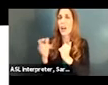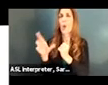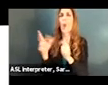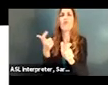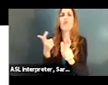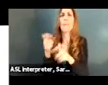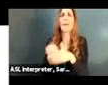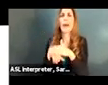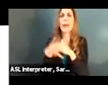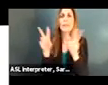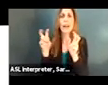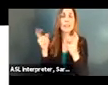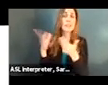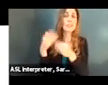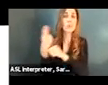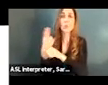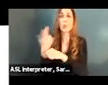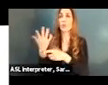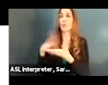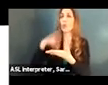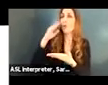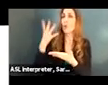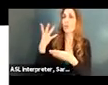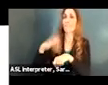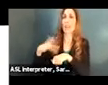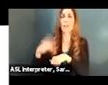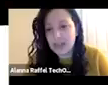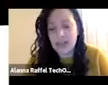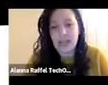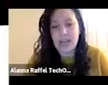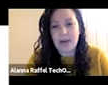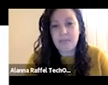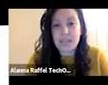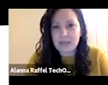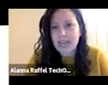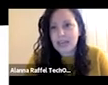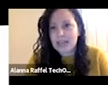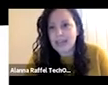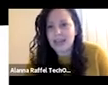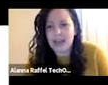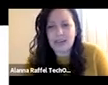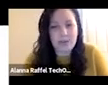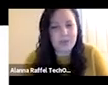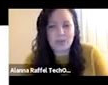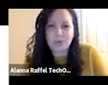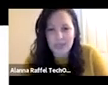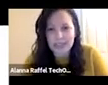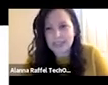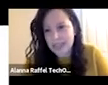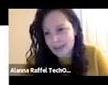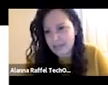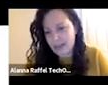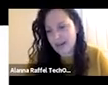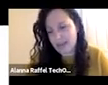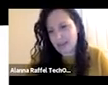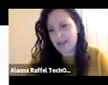So something really easy to learn, readily available, affordable, something from the dollar store. Medium tech is that like kind of in between